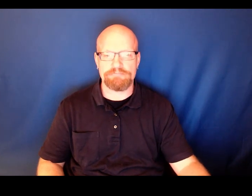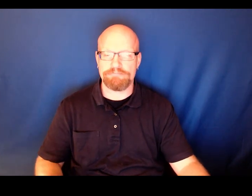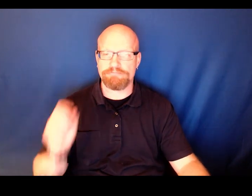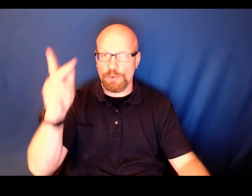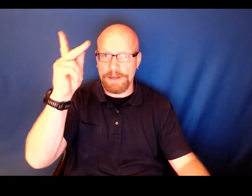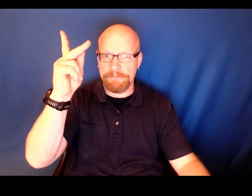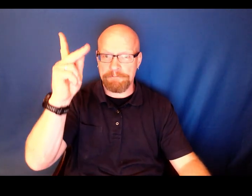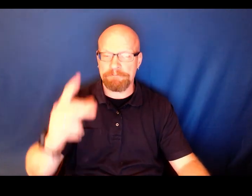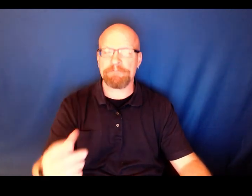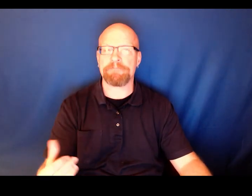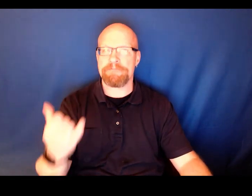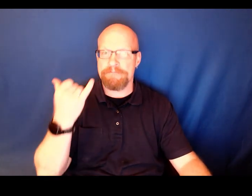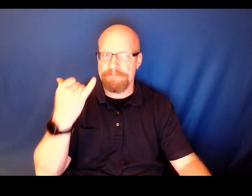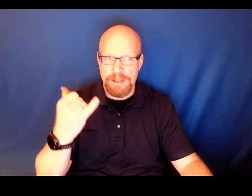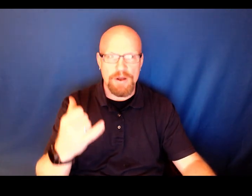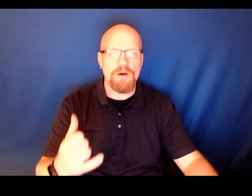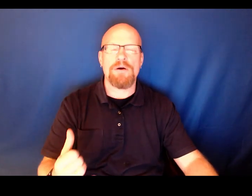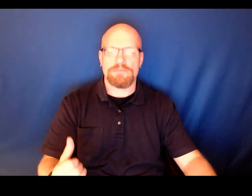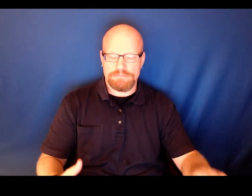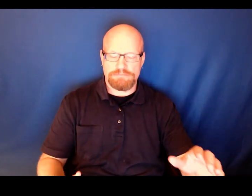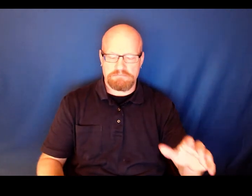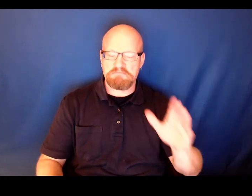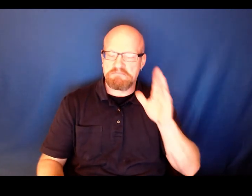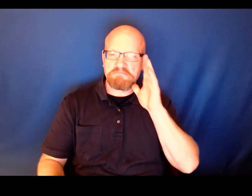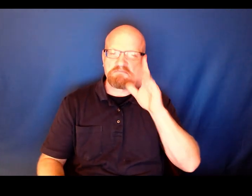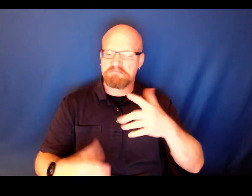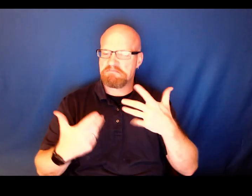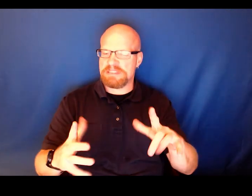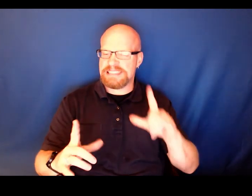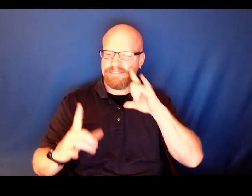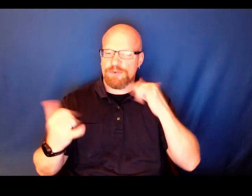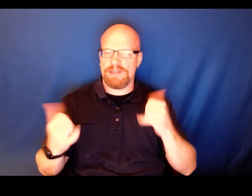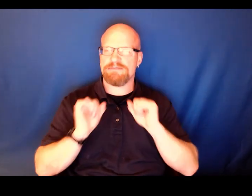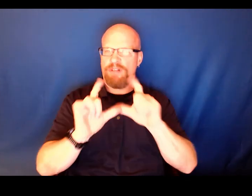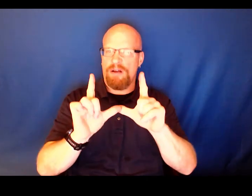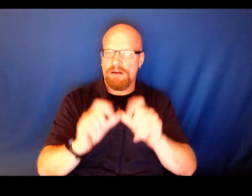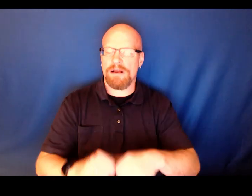Okay? All right. And I'm done now, and I'll see you next vlog.